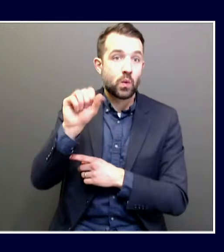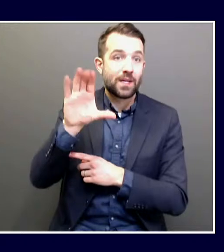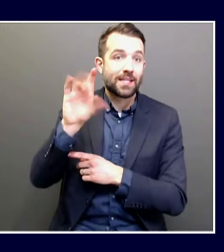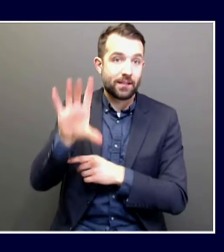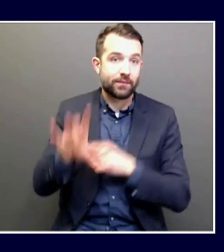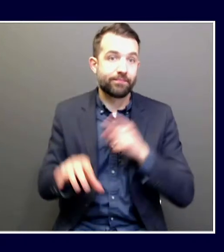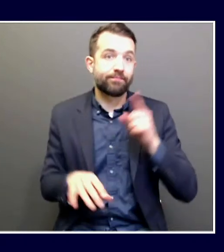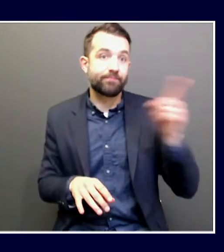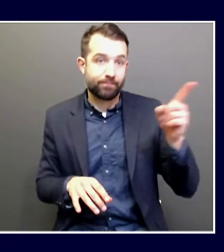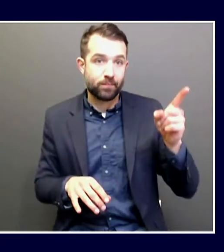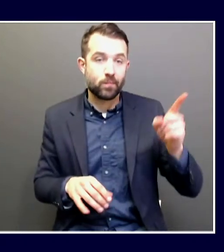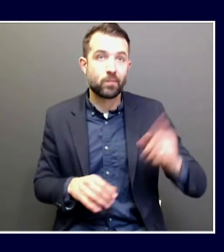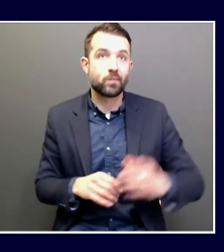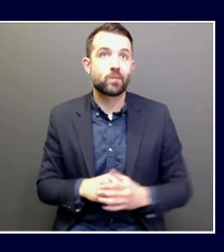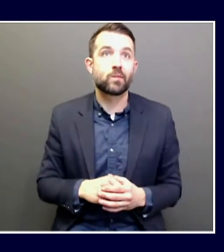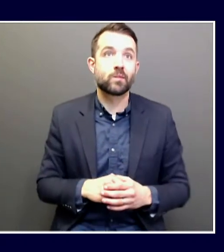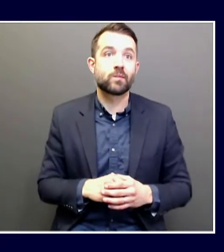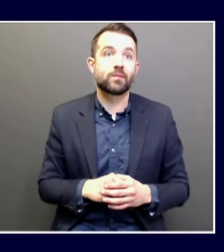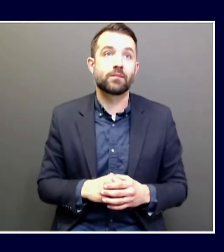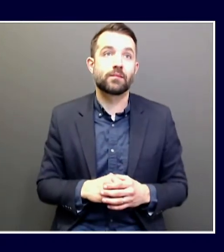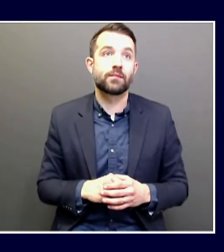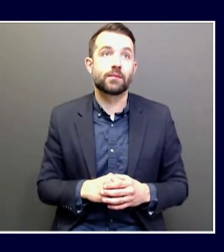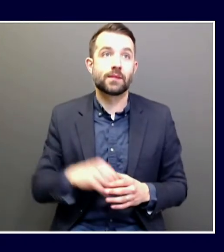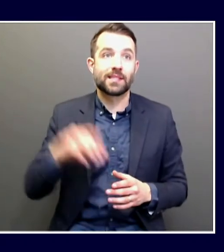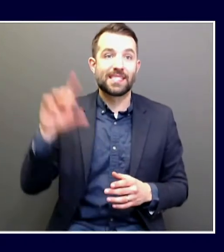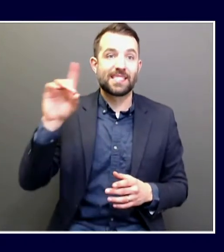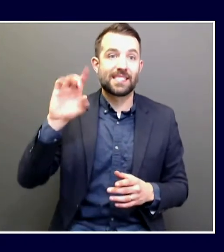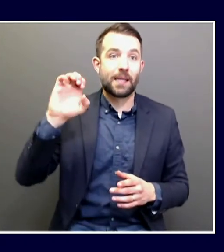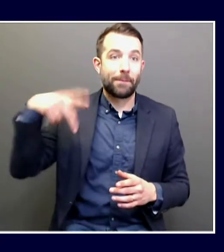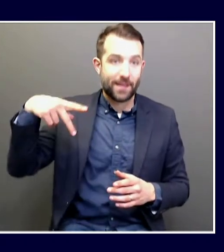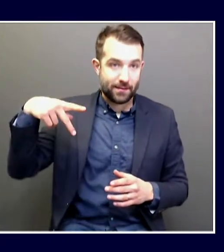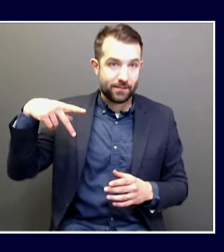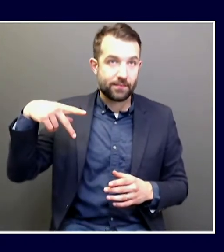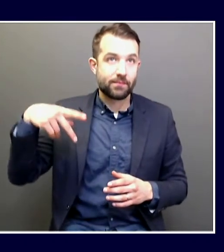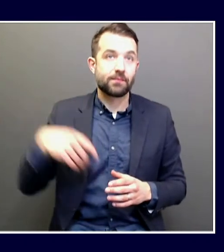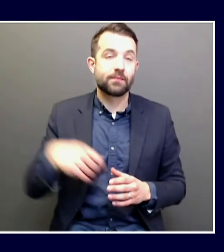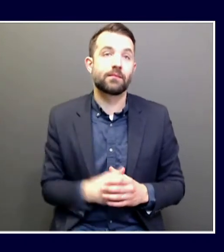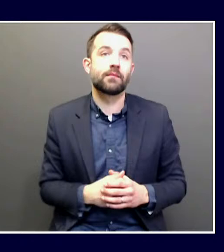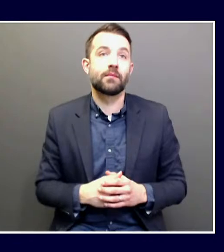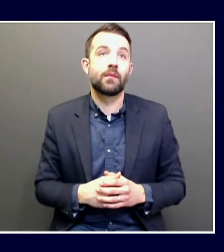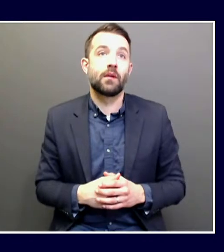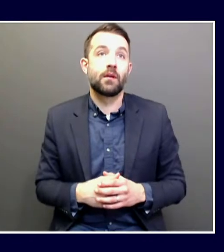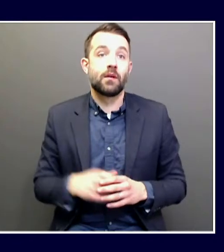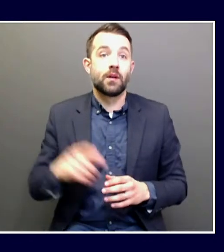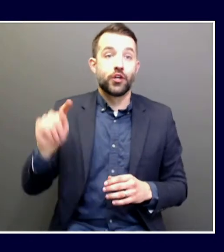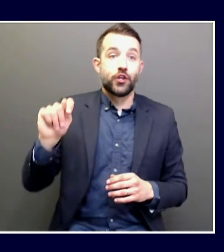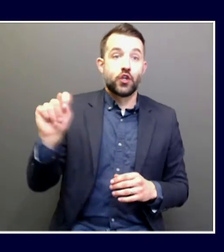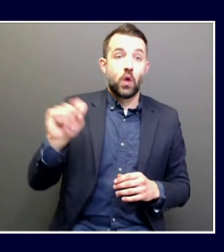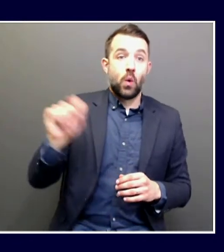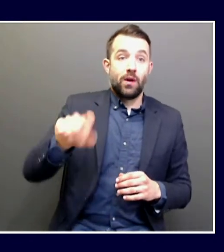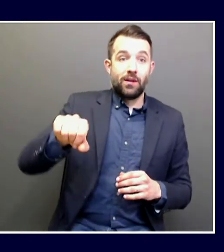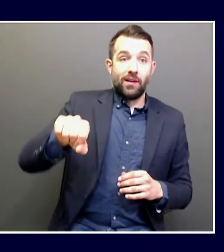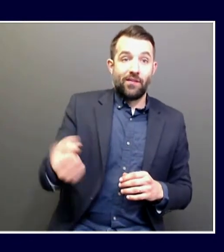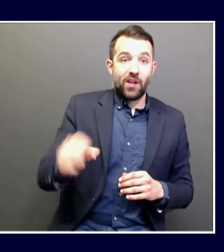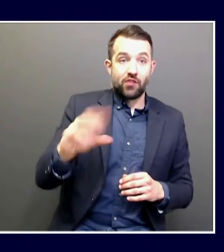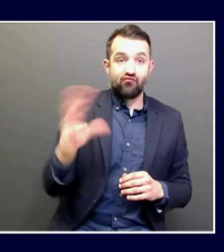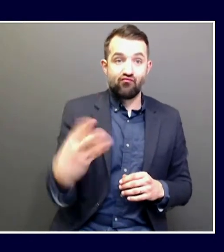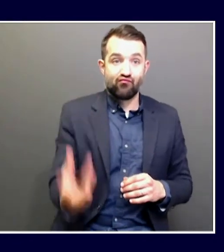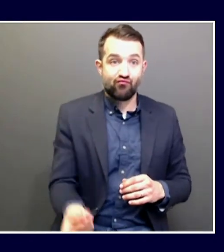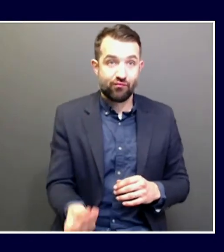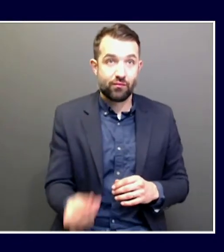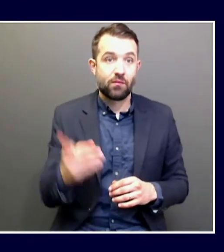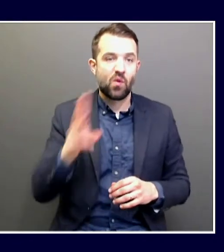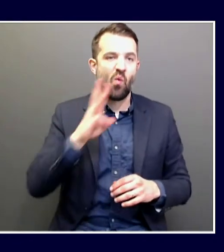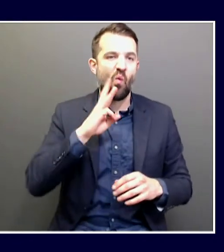Protection, as well as wastewater system operators across the state to expand the scope of our